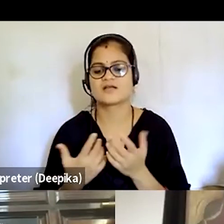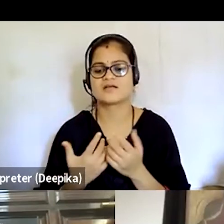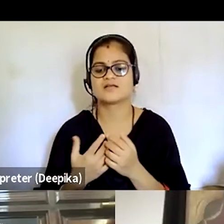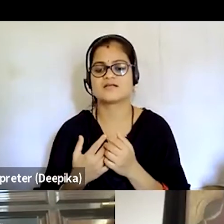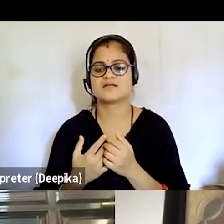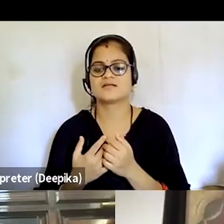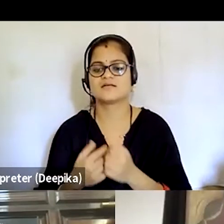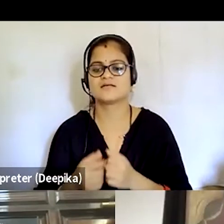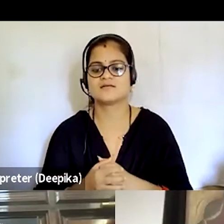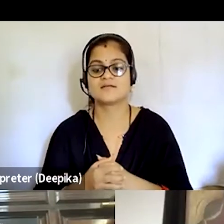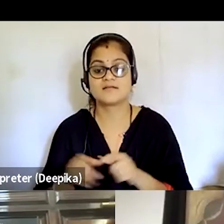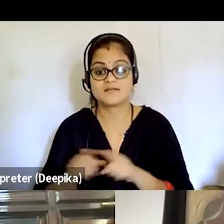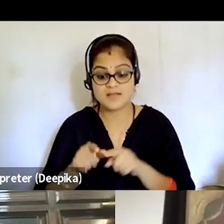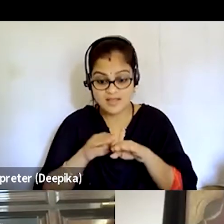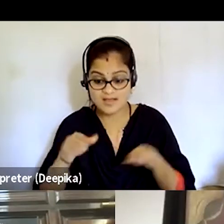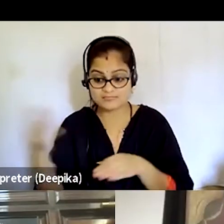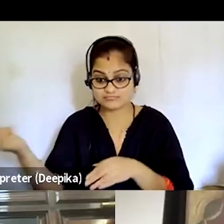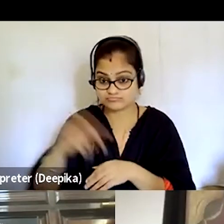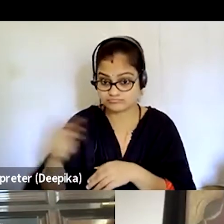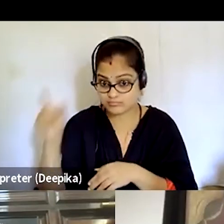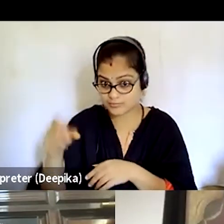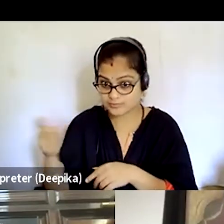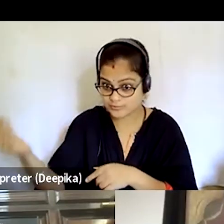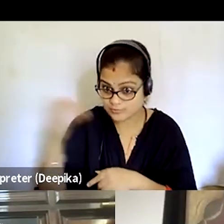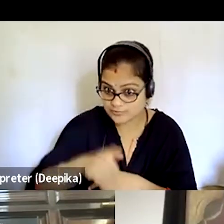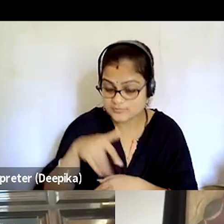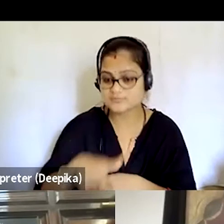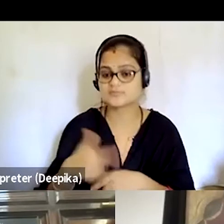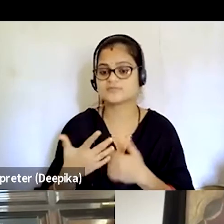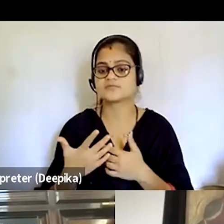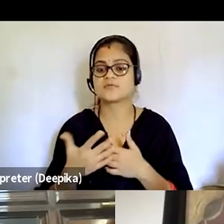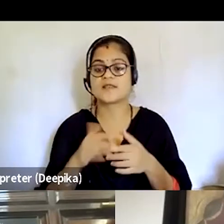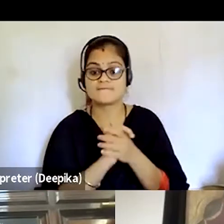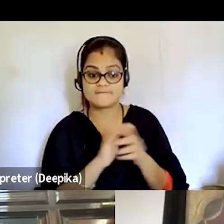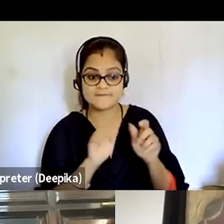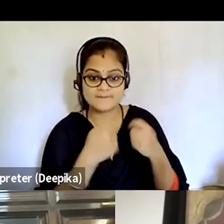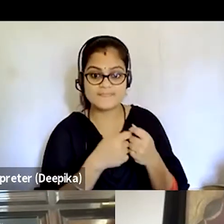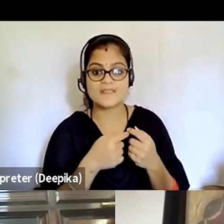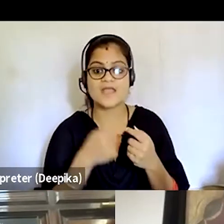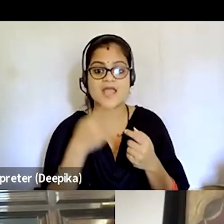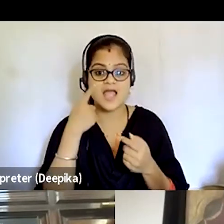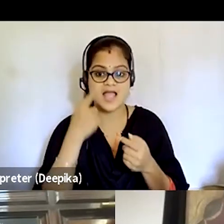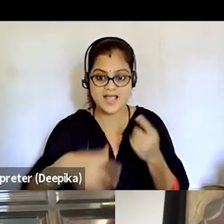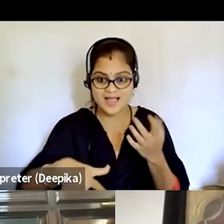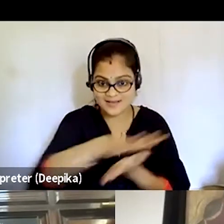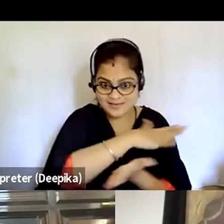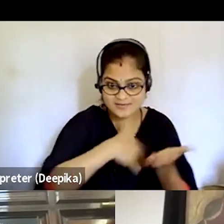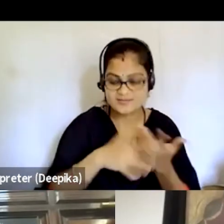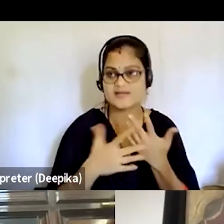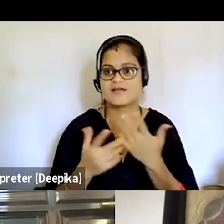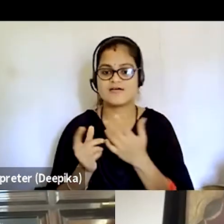on our stage. It's just so Ziska Khan. From the French Reunion Islands to the United States of